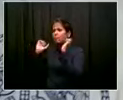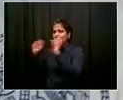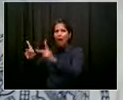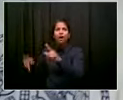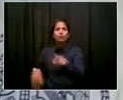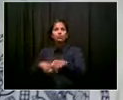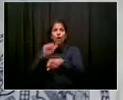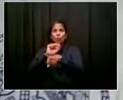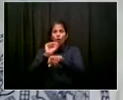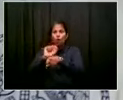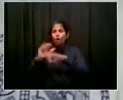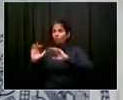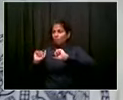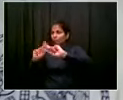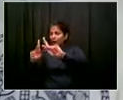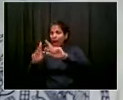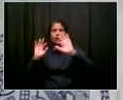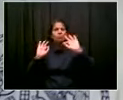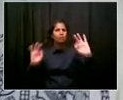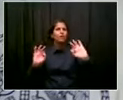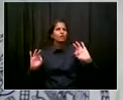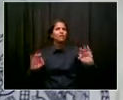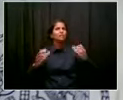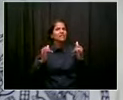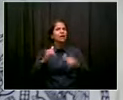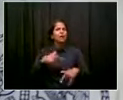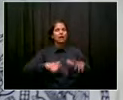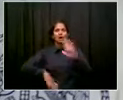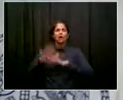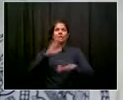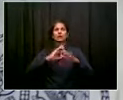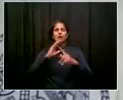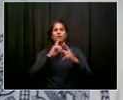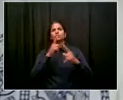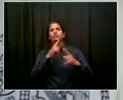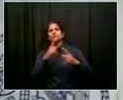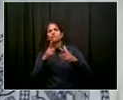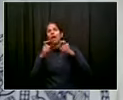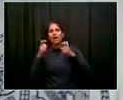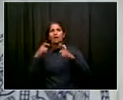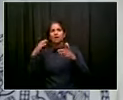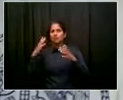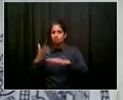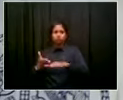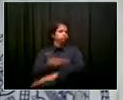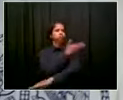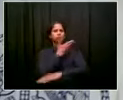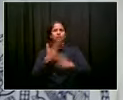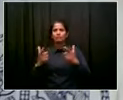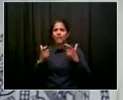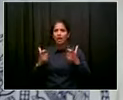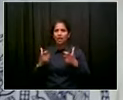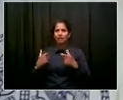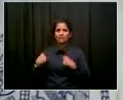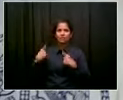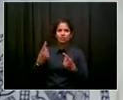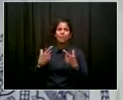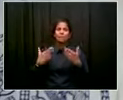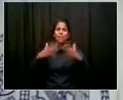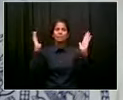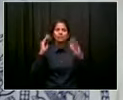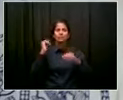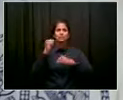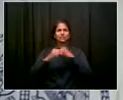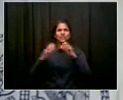safety and to finish our comeback once we do that i think we move forward really fast and